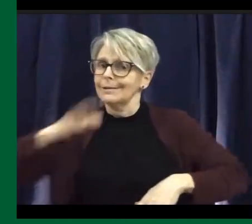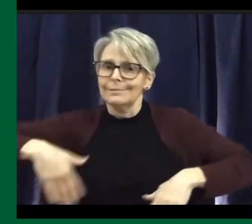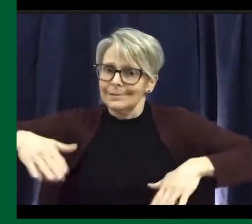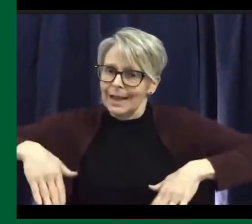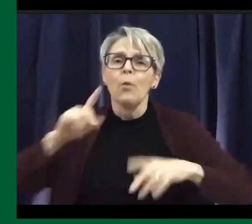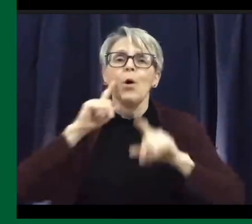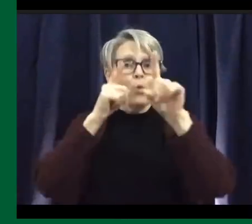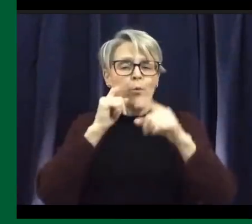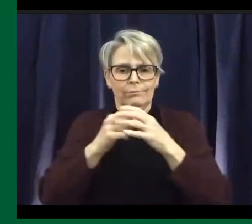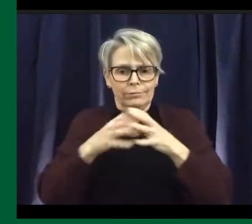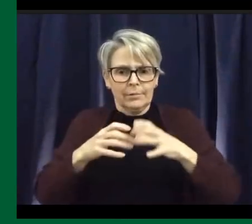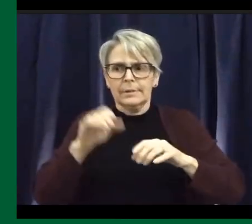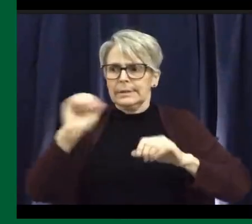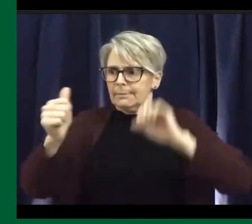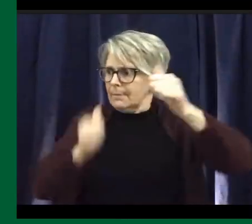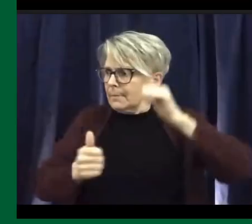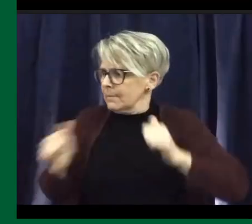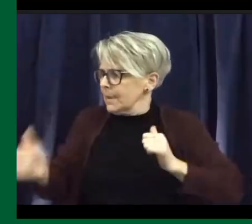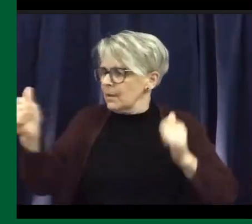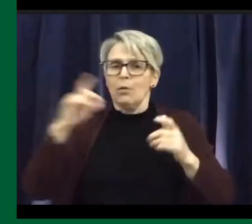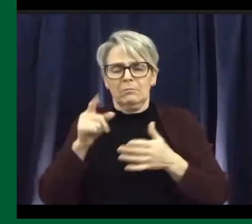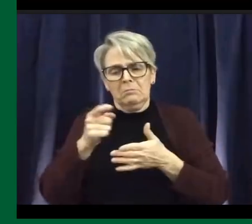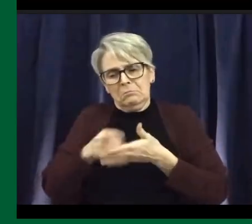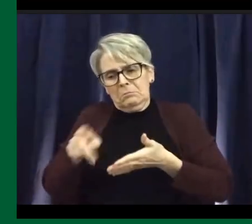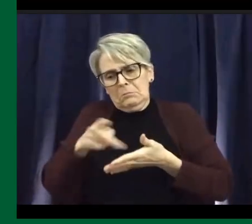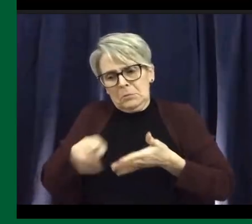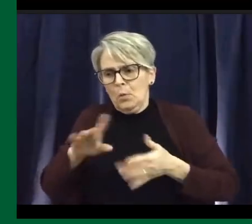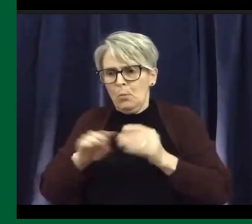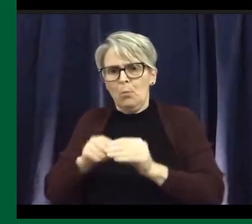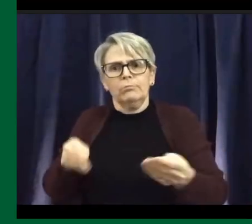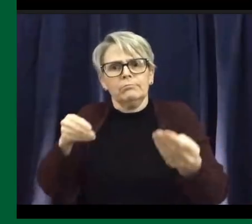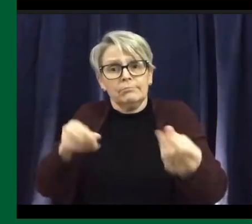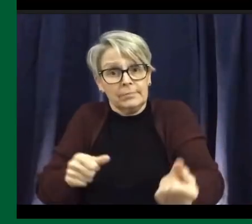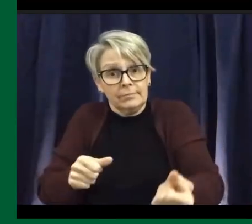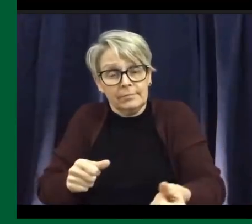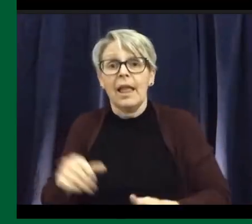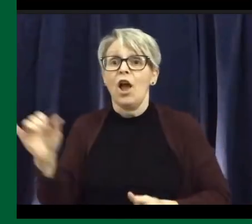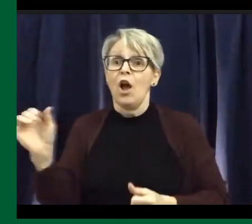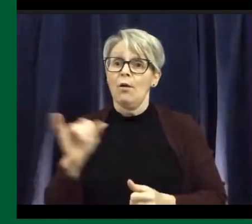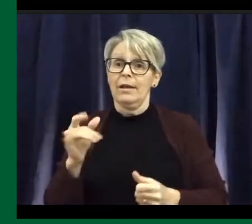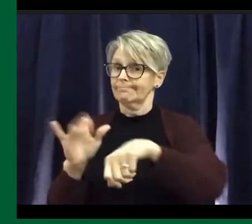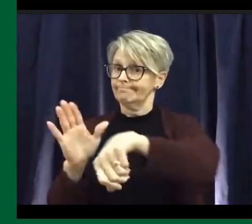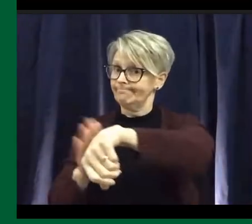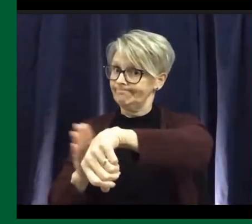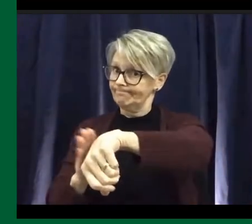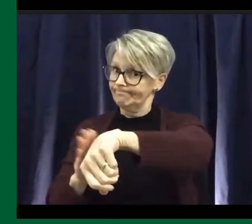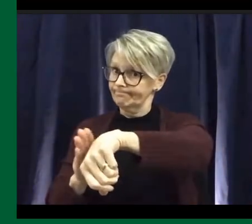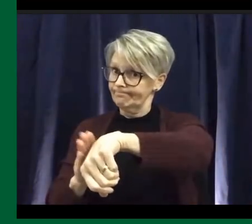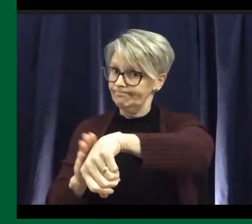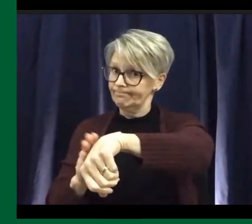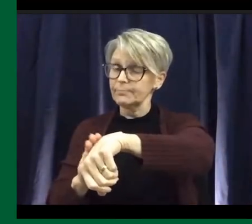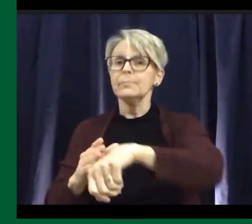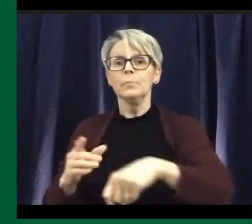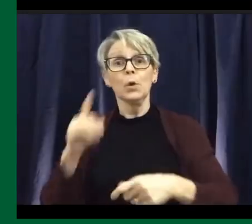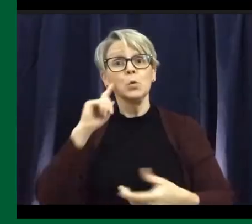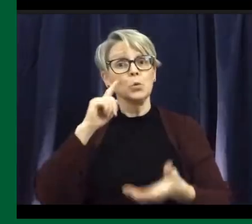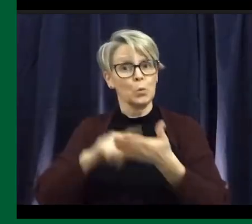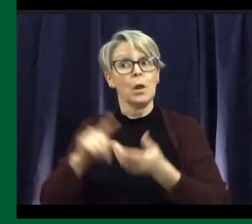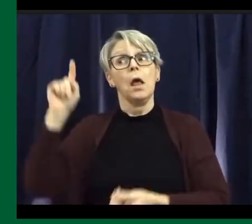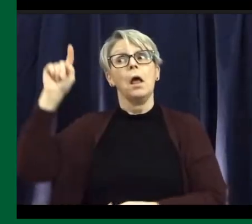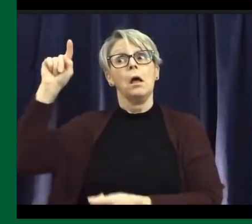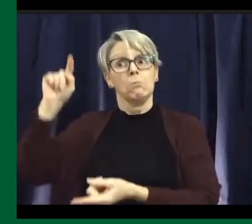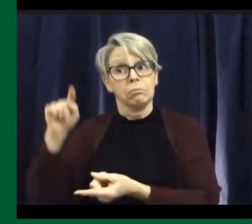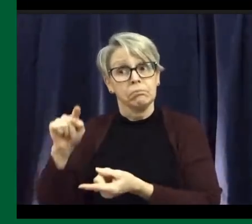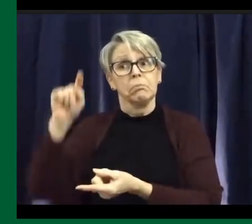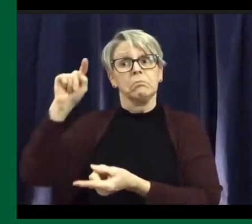venues can happen over the next few weeks. Finally, I'd like to end on a note of caution. While there have been lower case numbers at times in recent weeks,